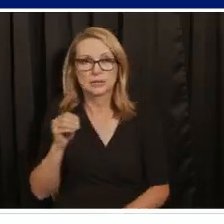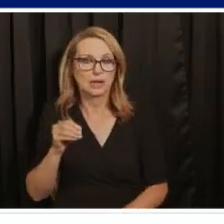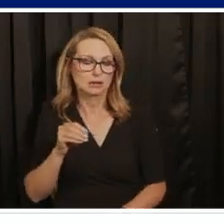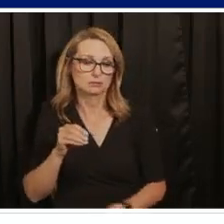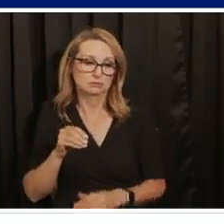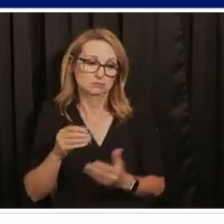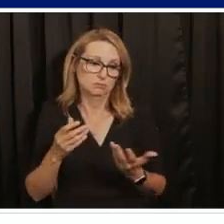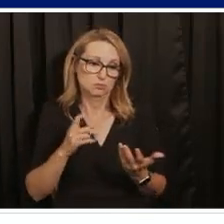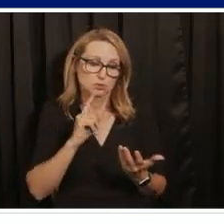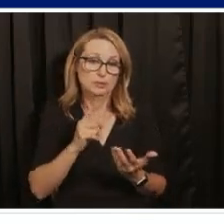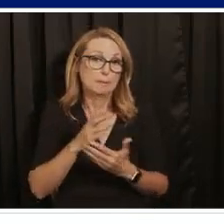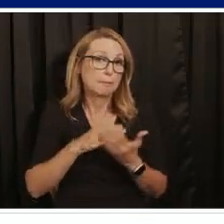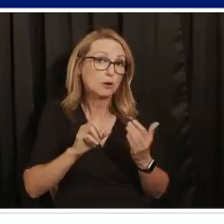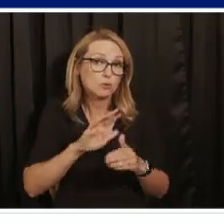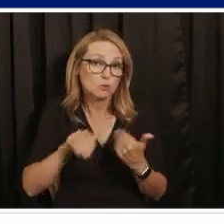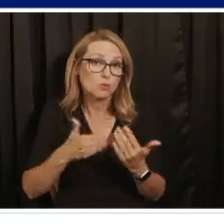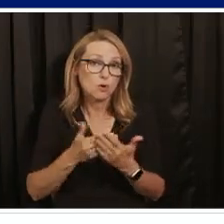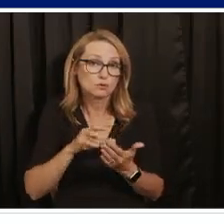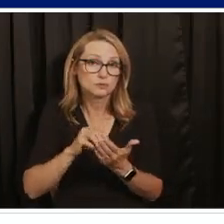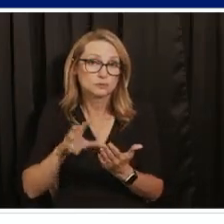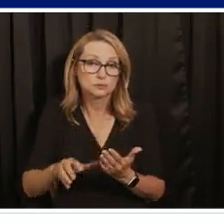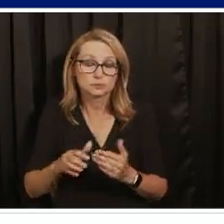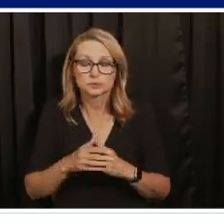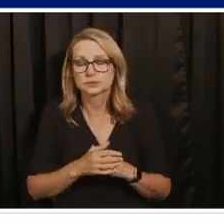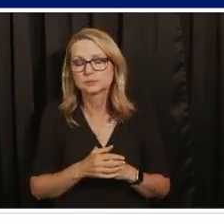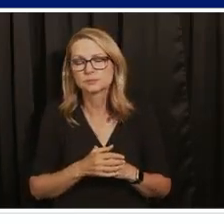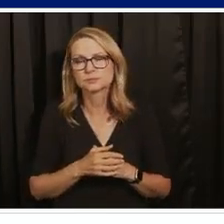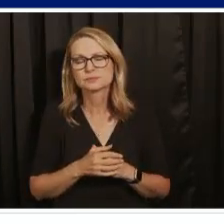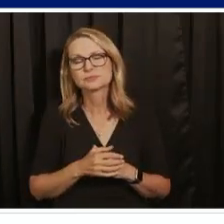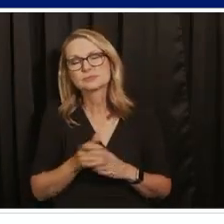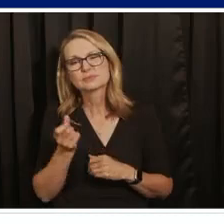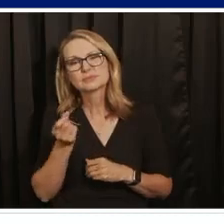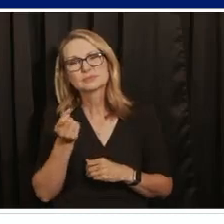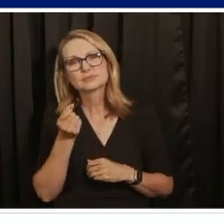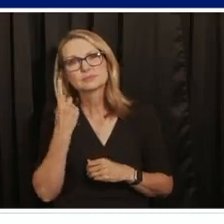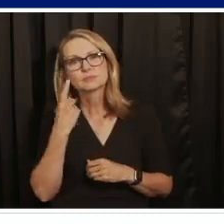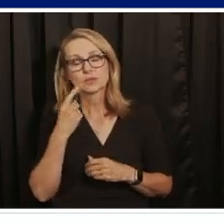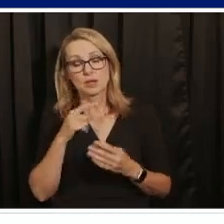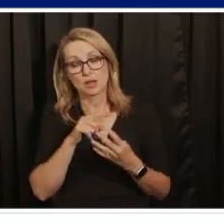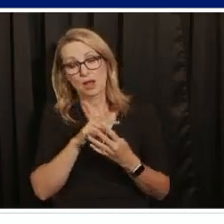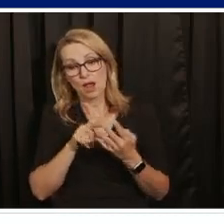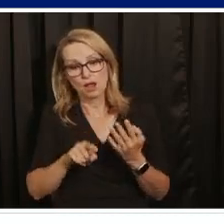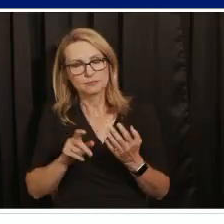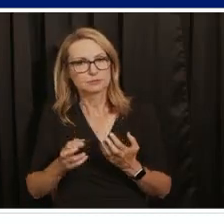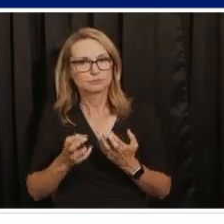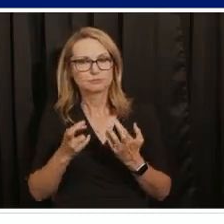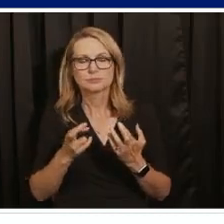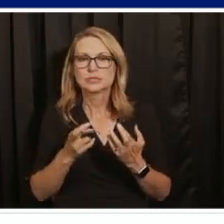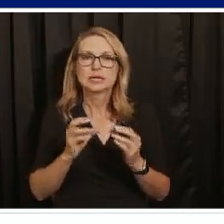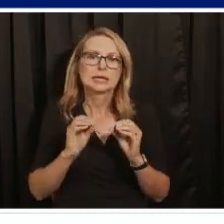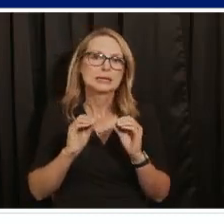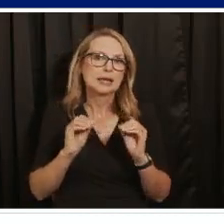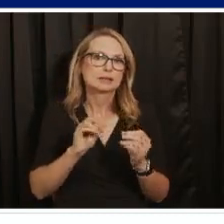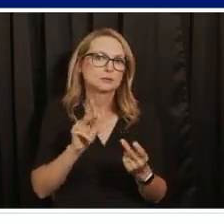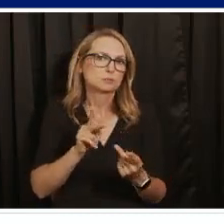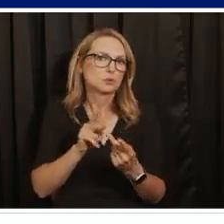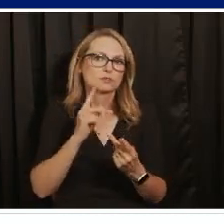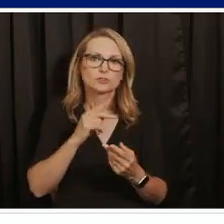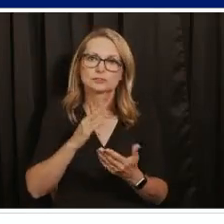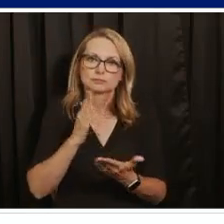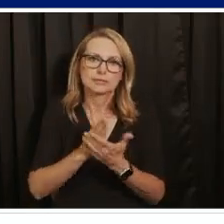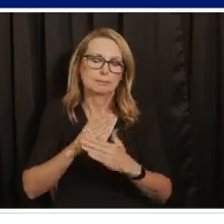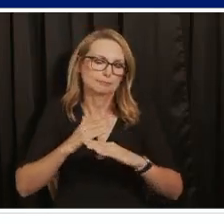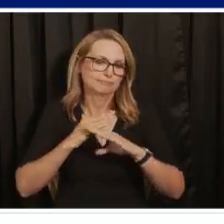student body. And remember, none of these is a silver bullet for stopping COVID, right?